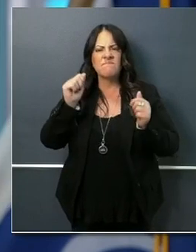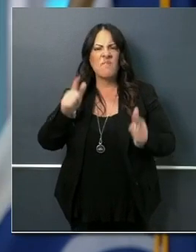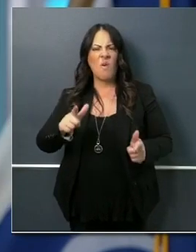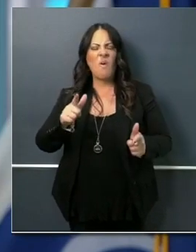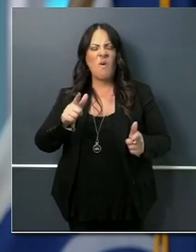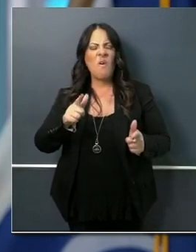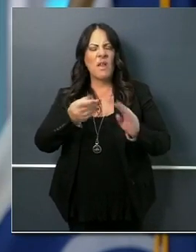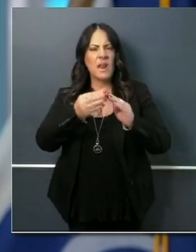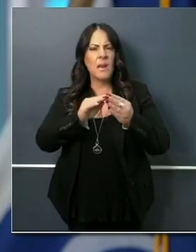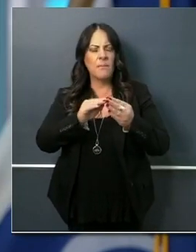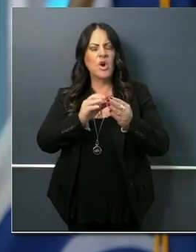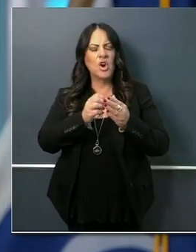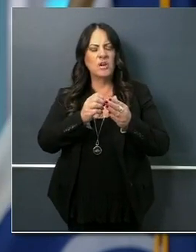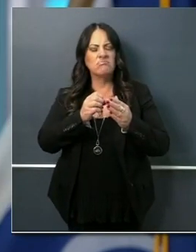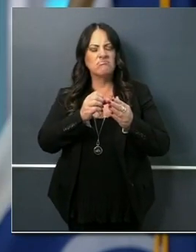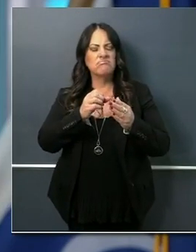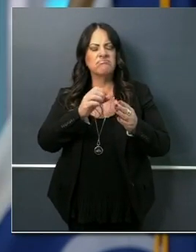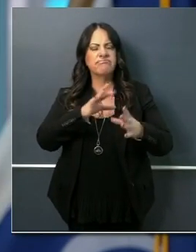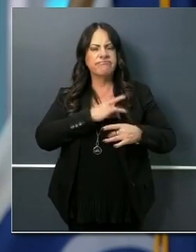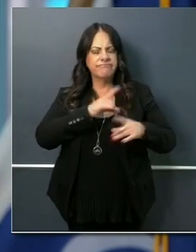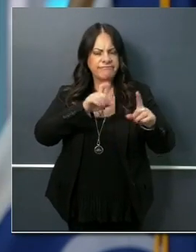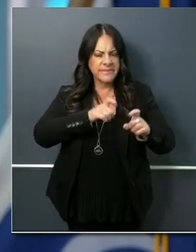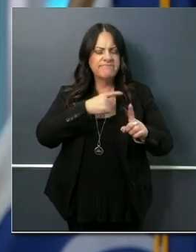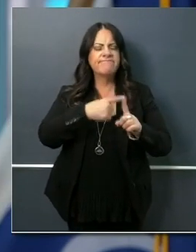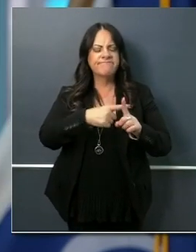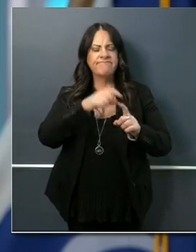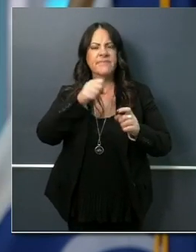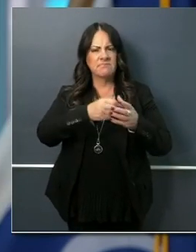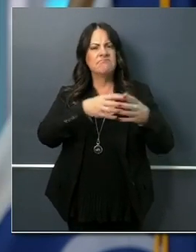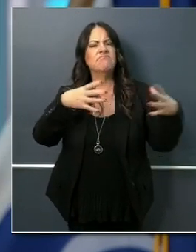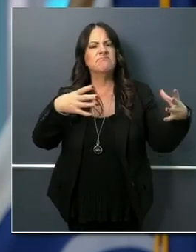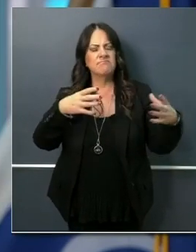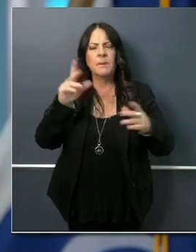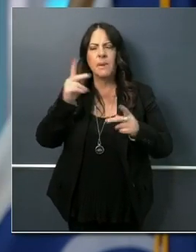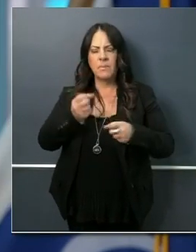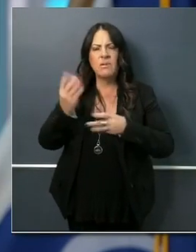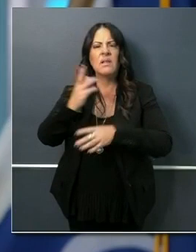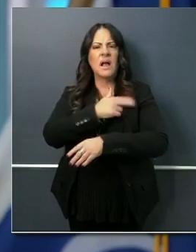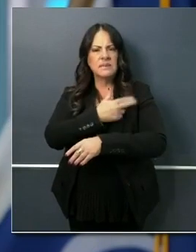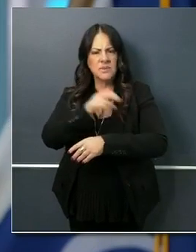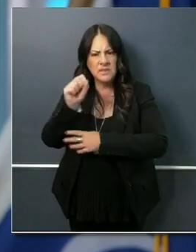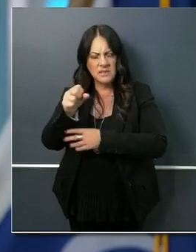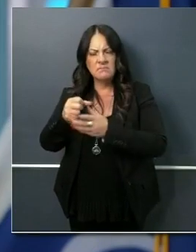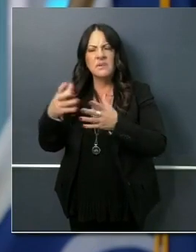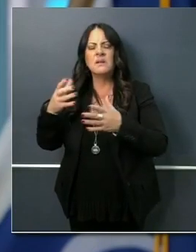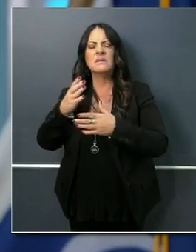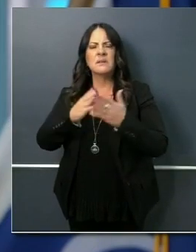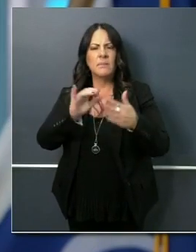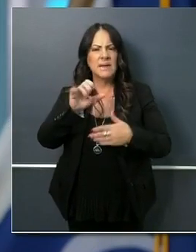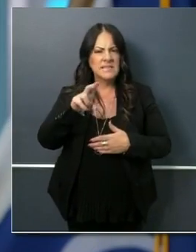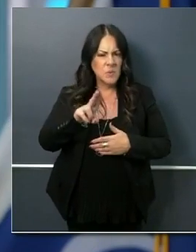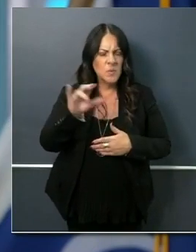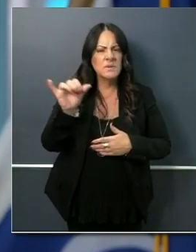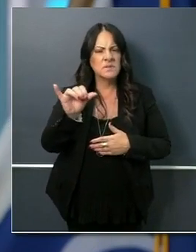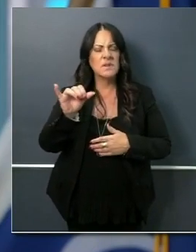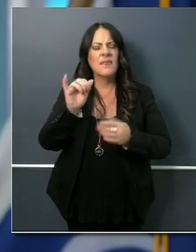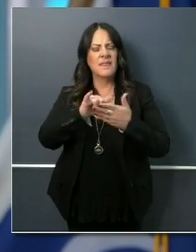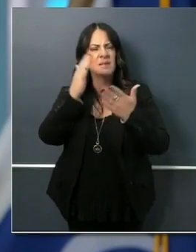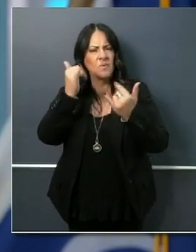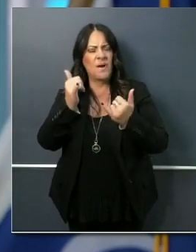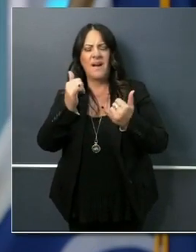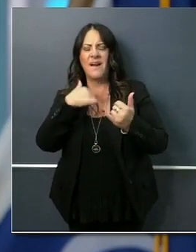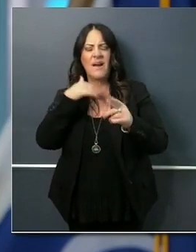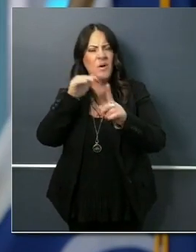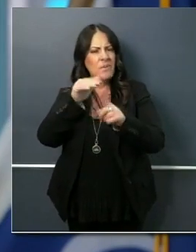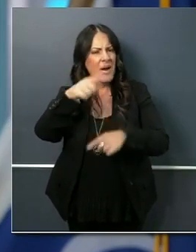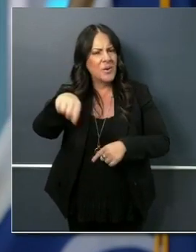hospitalizations, the number of patients in our ICUs. And I want to remind people of that. That's why it's incredibly important to continue to